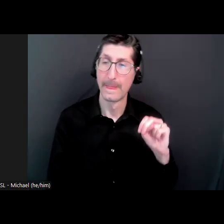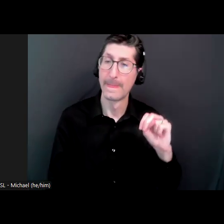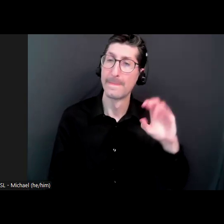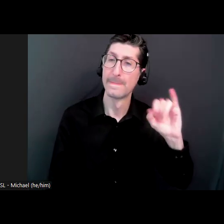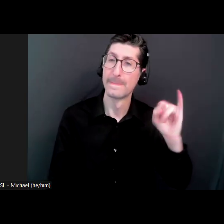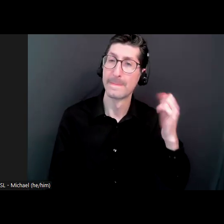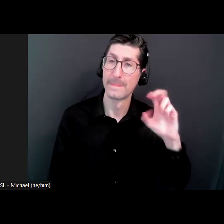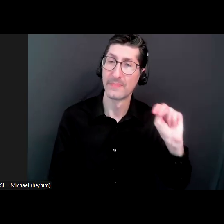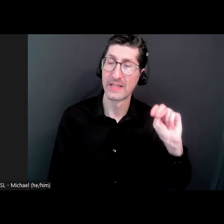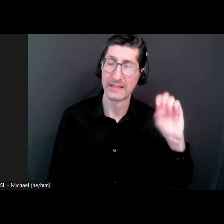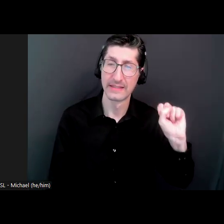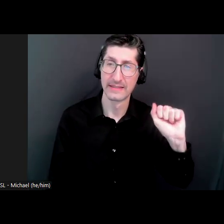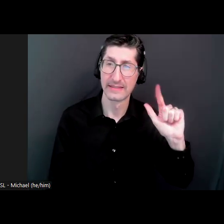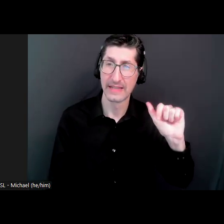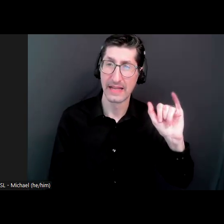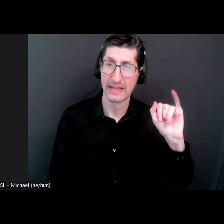Jen Salonetti. Yes.